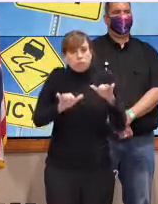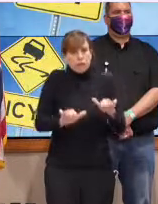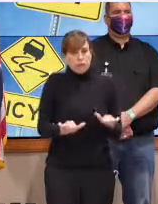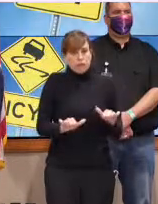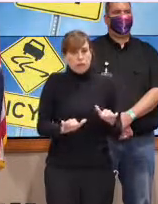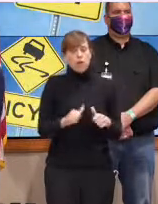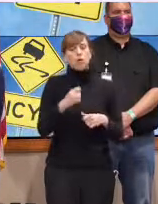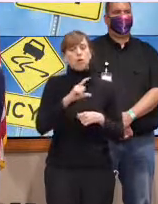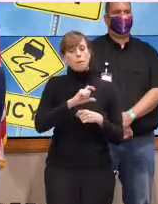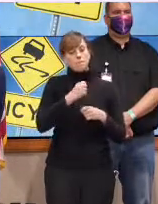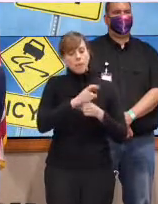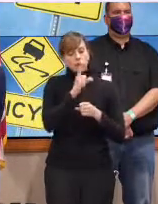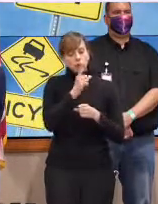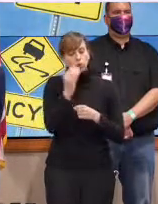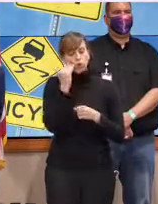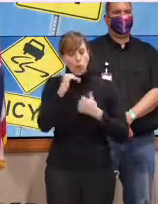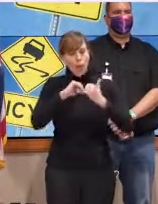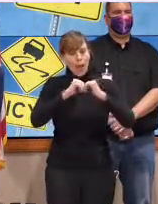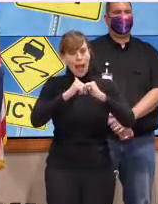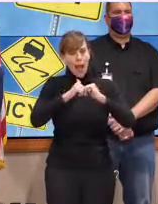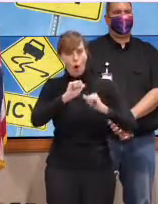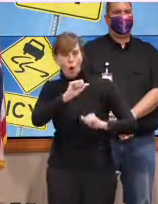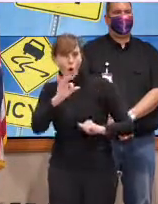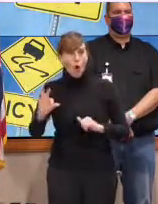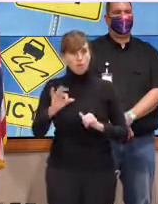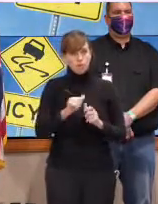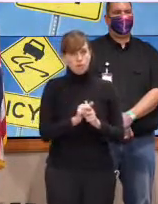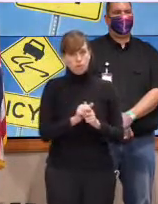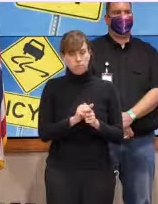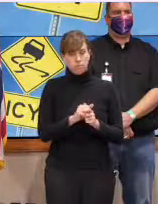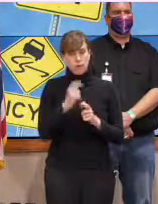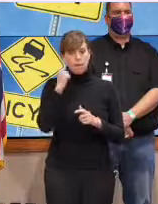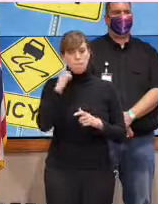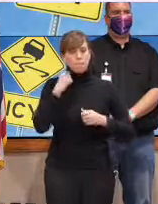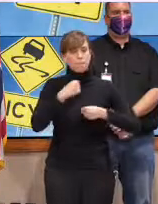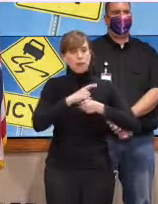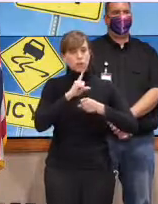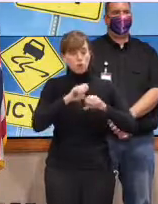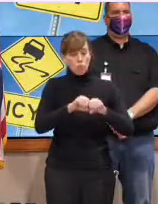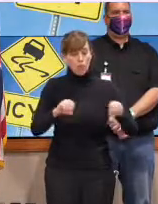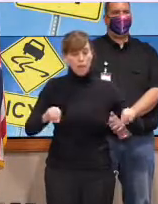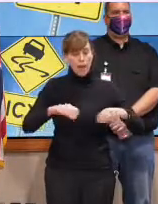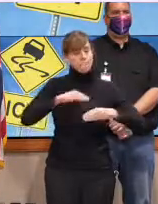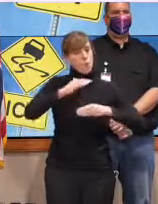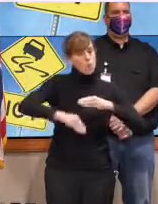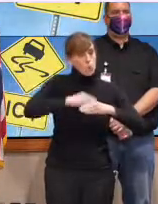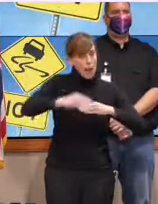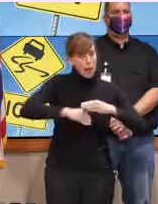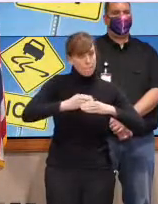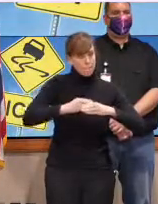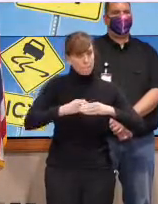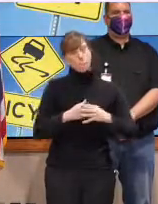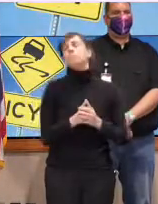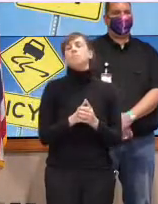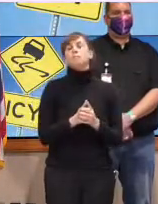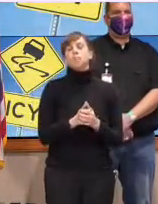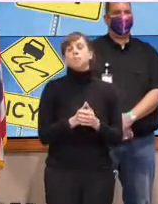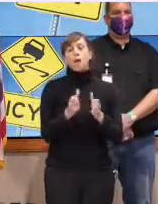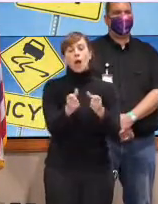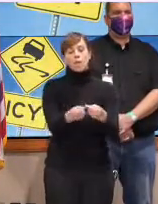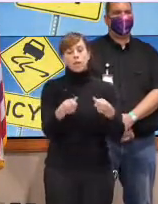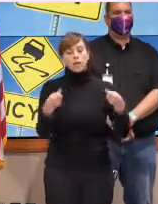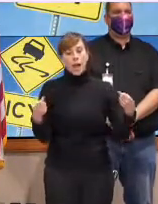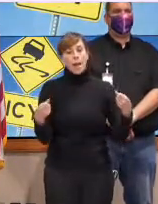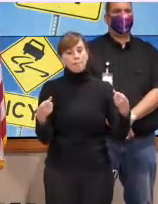some of the precautions there is ensure that the pipes are insulated properly and wrapped properly. The cabinets under your sink, if you can